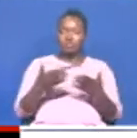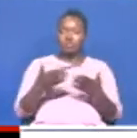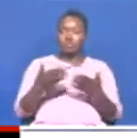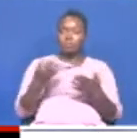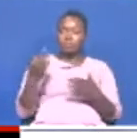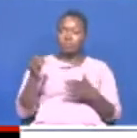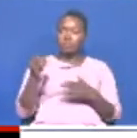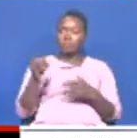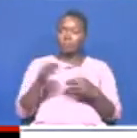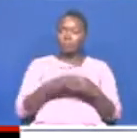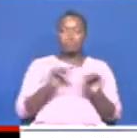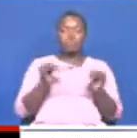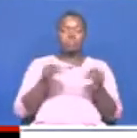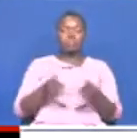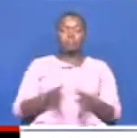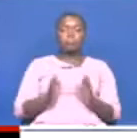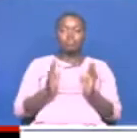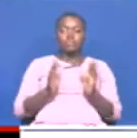309 newly born crops